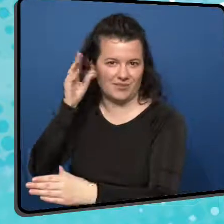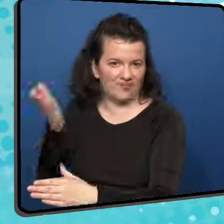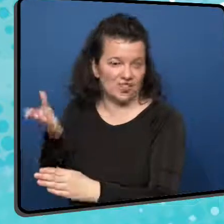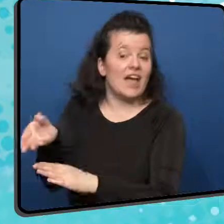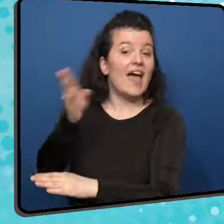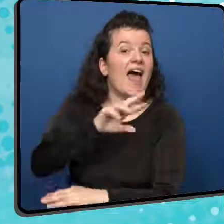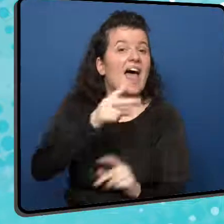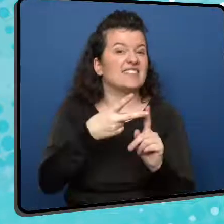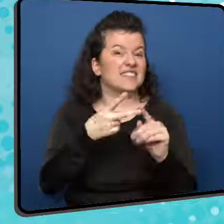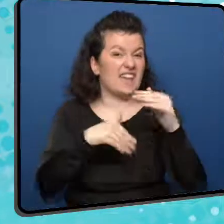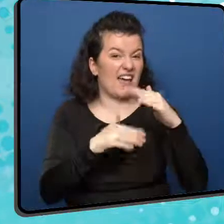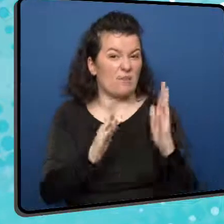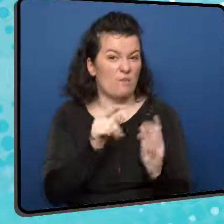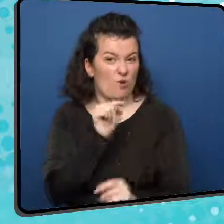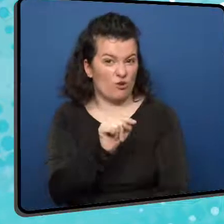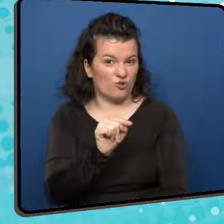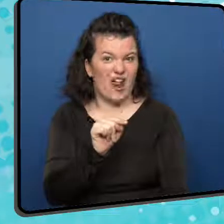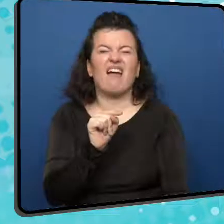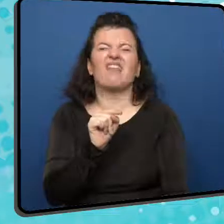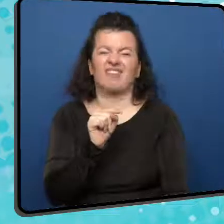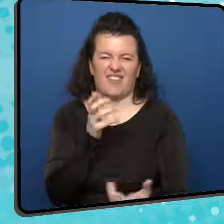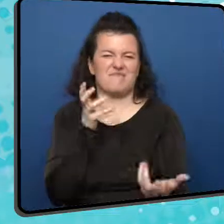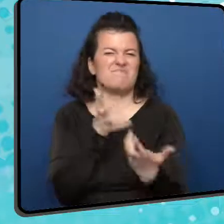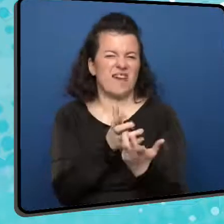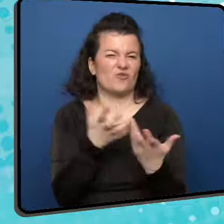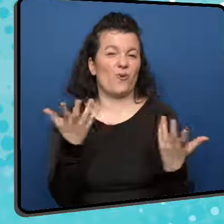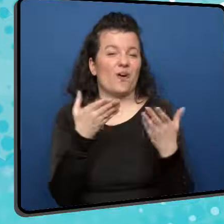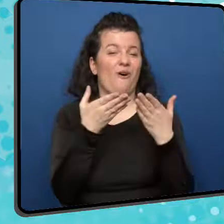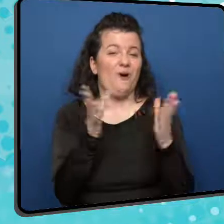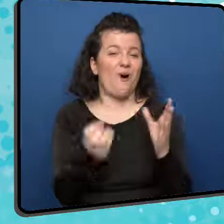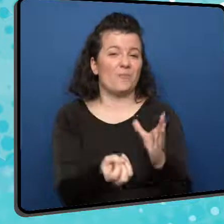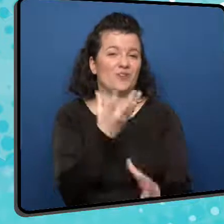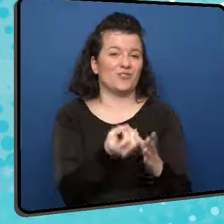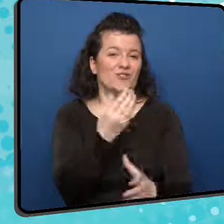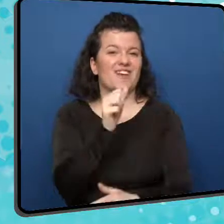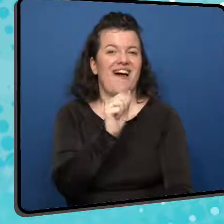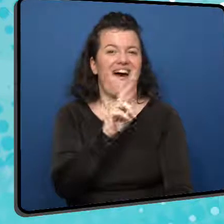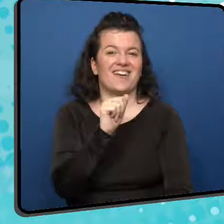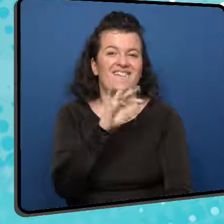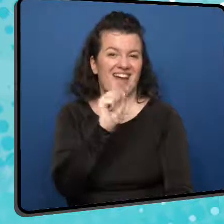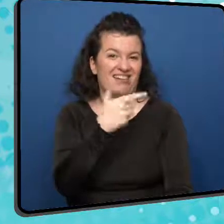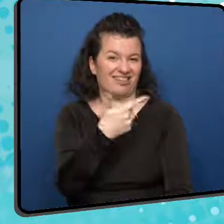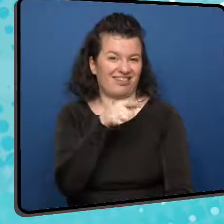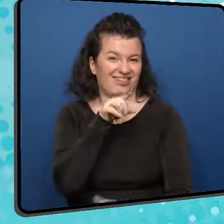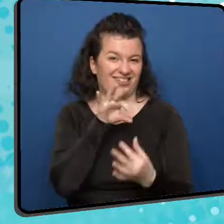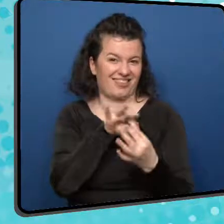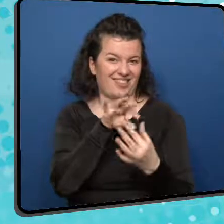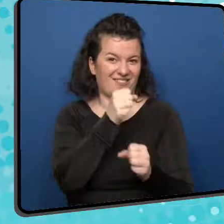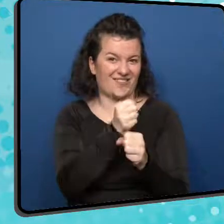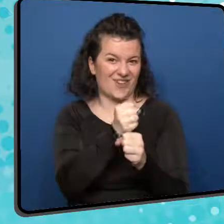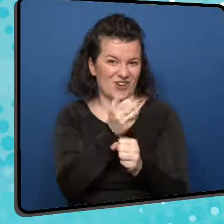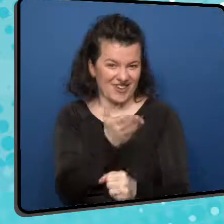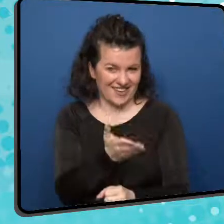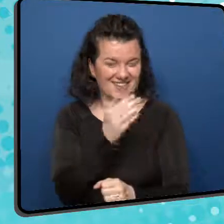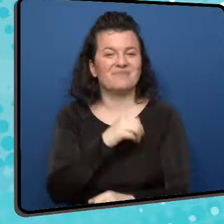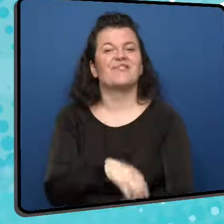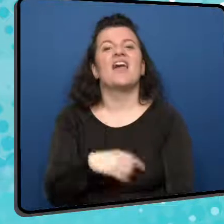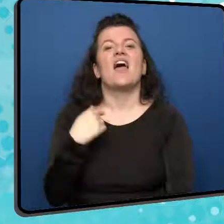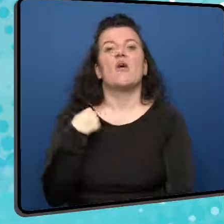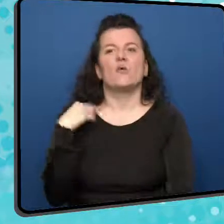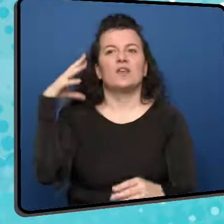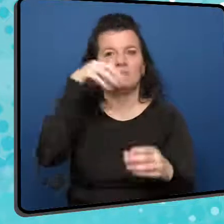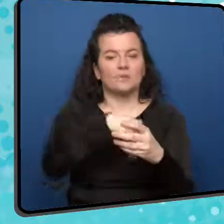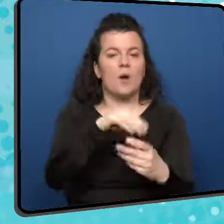fit really well with the open source repository from Arafat as well. And so we added in create a bot with bot